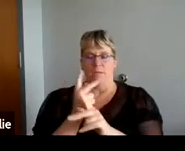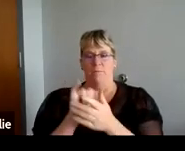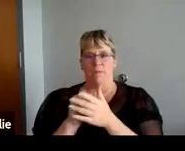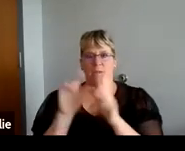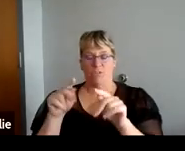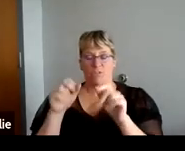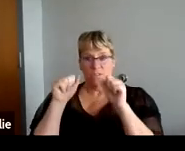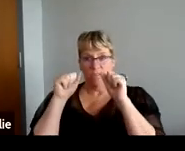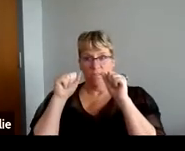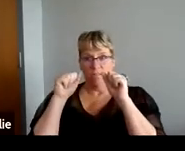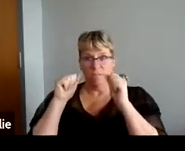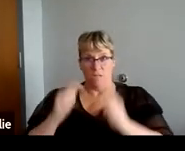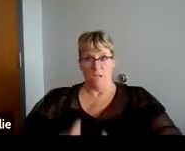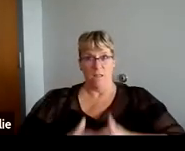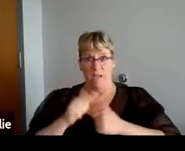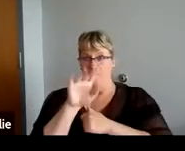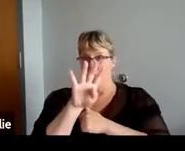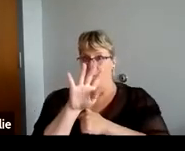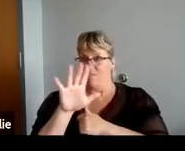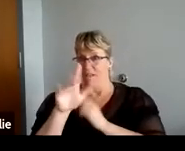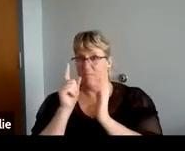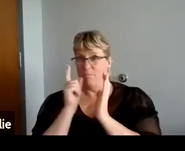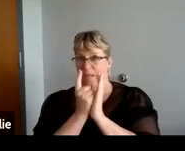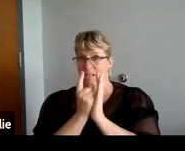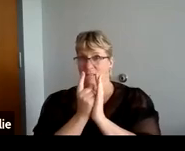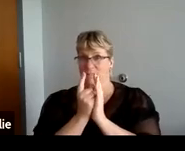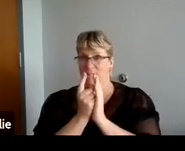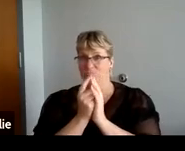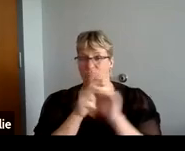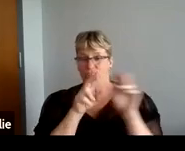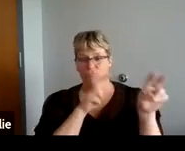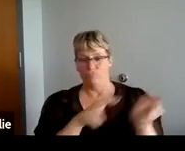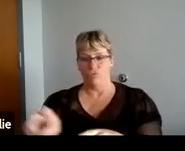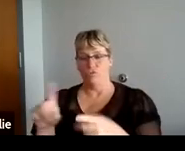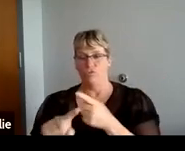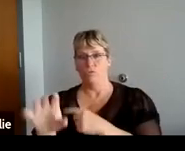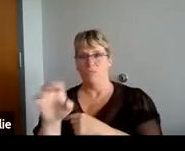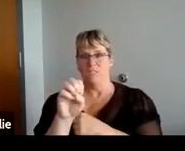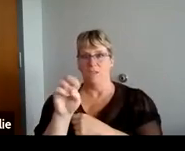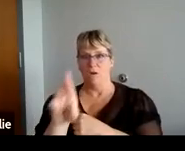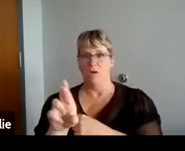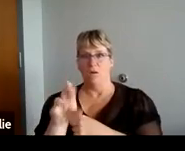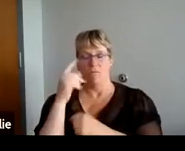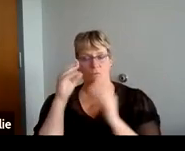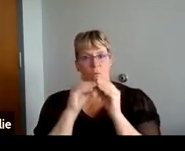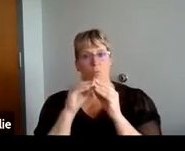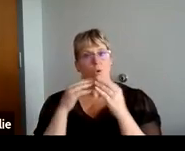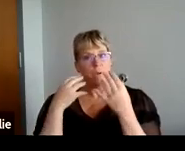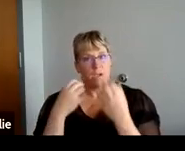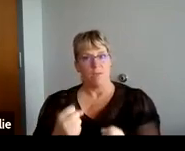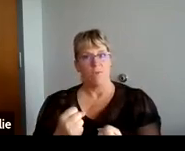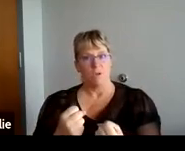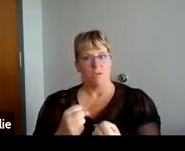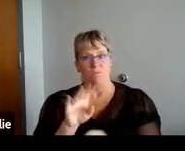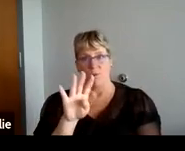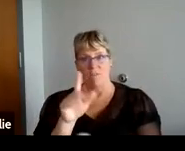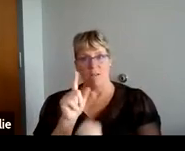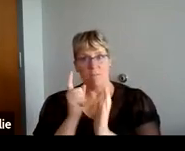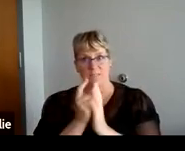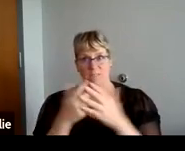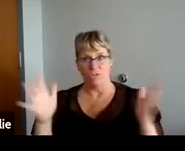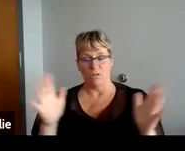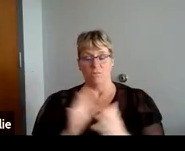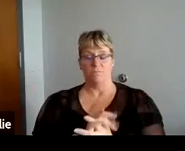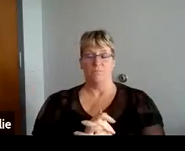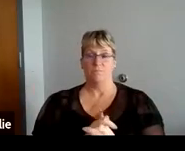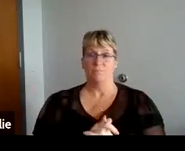basically 45 minutes or so to get to an emergency department for further recovery. So identifying the overdose,